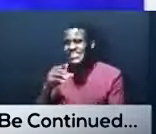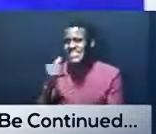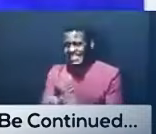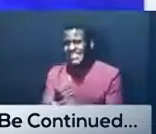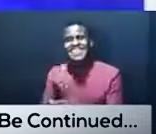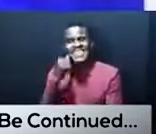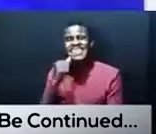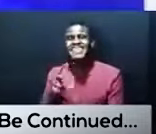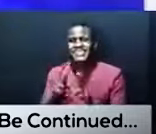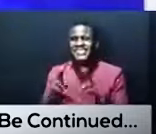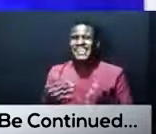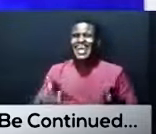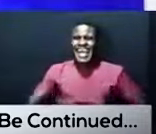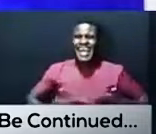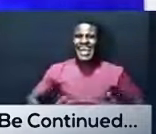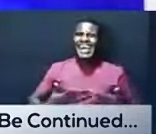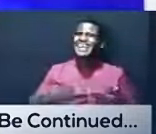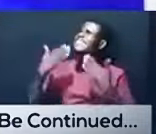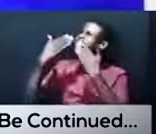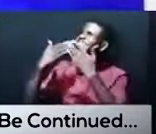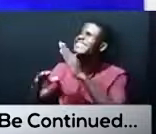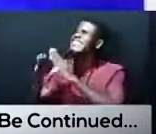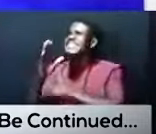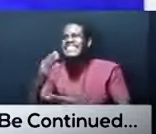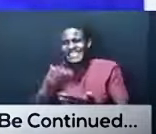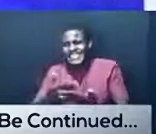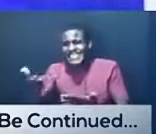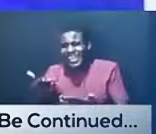didn't, I mean, so we were thanking God and buying